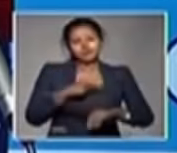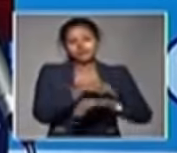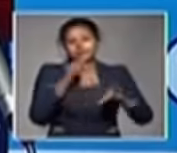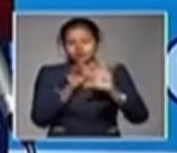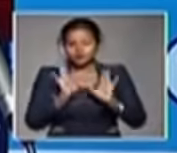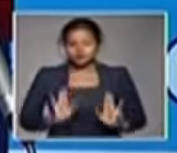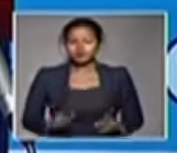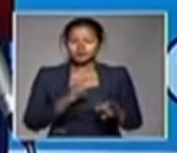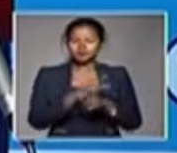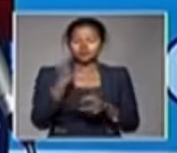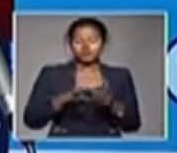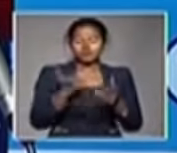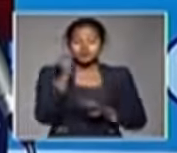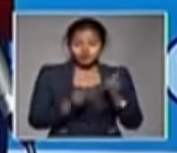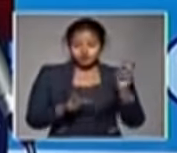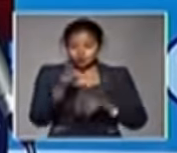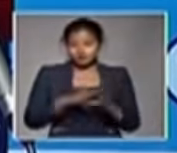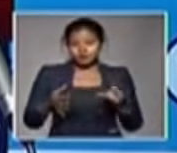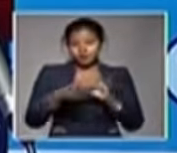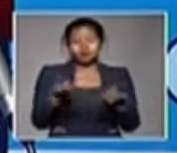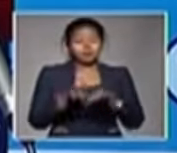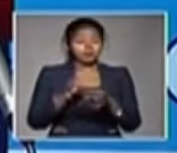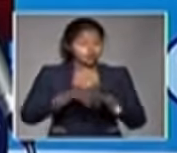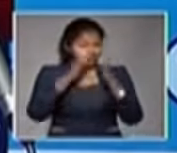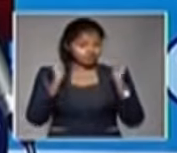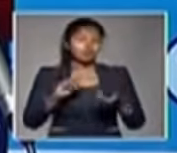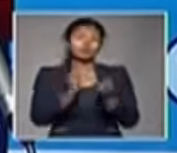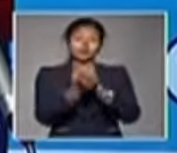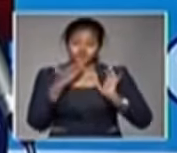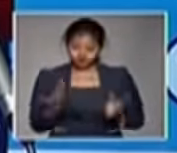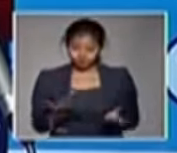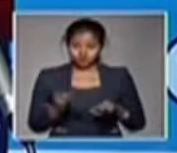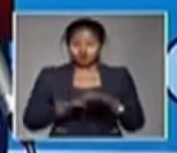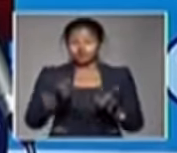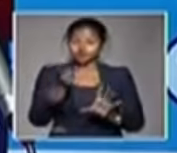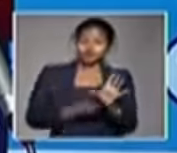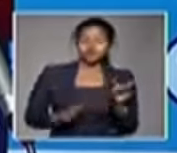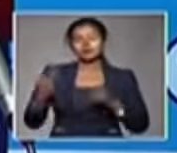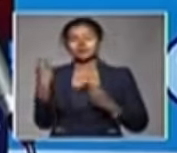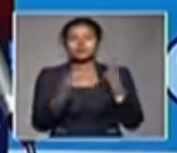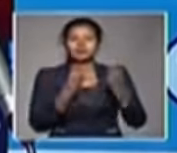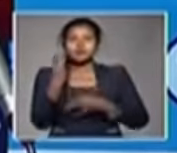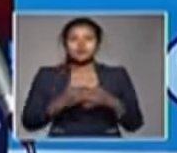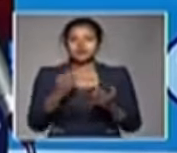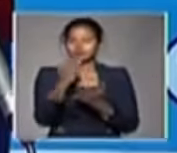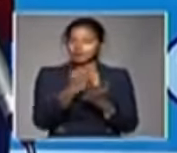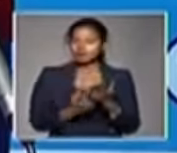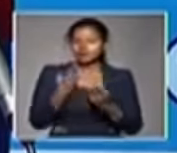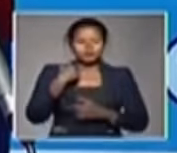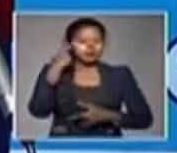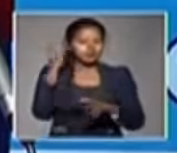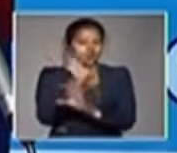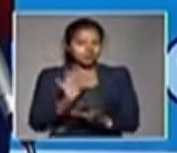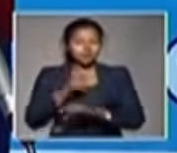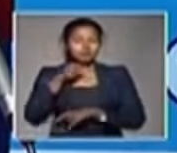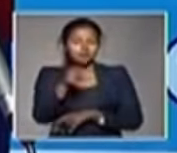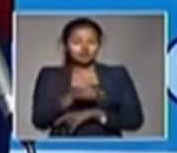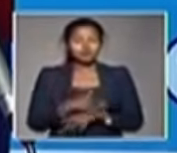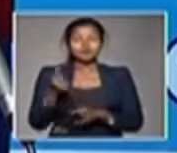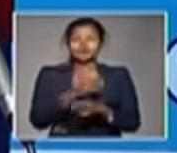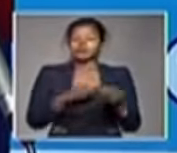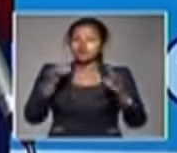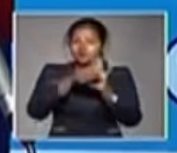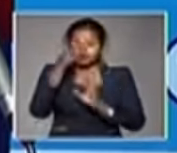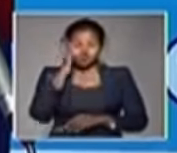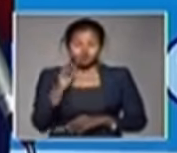of a few individuals is enough to make things worse for us. The youth who are travelling while ignoring travel restrictions are likely to be asymptomatic even if